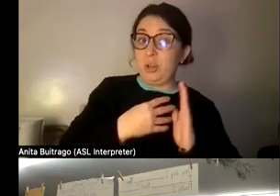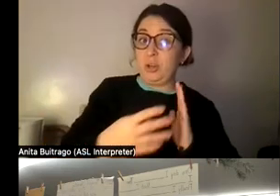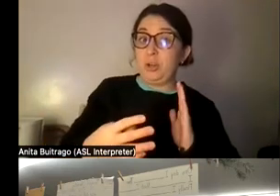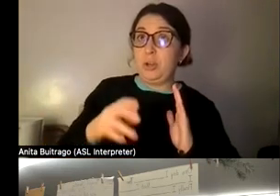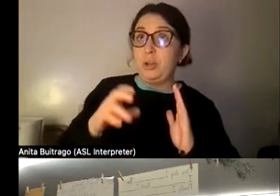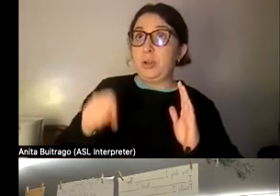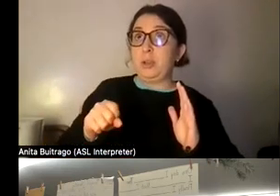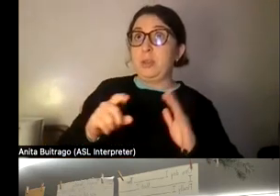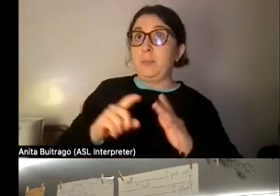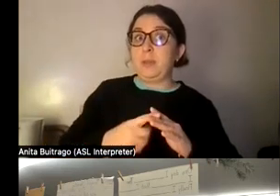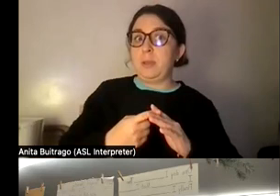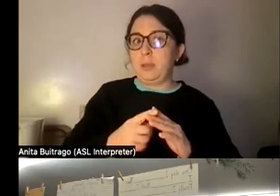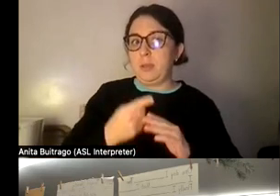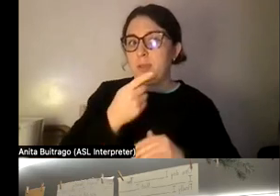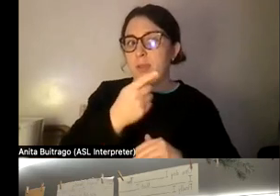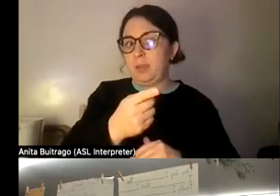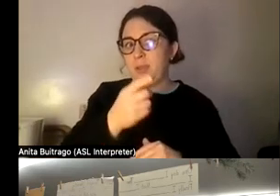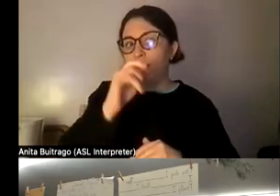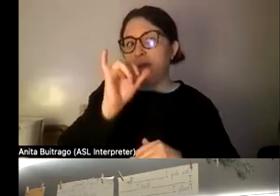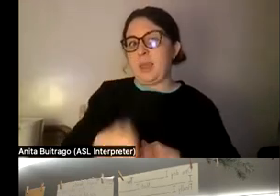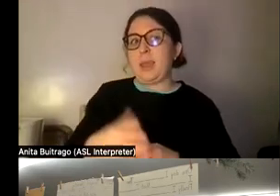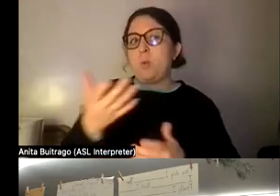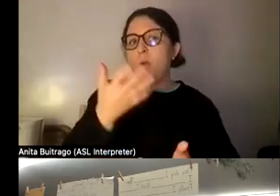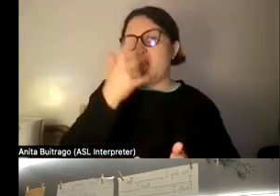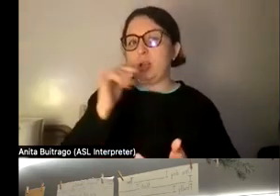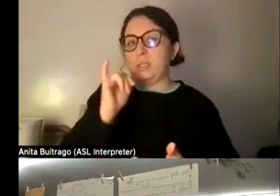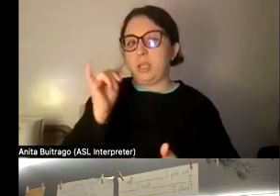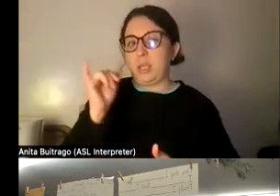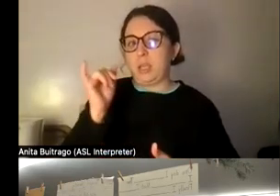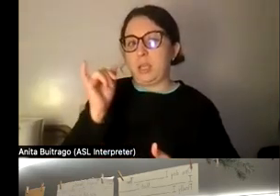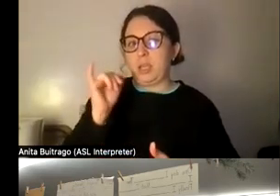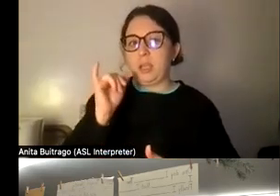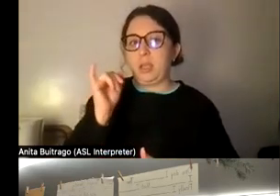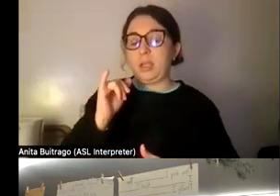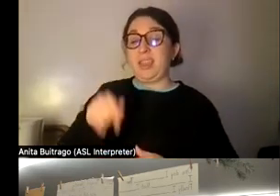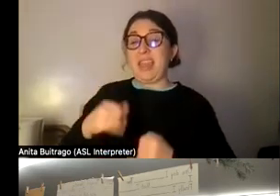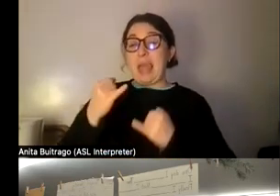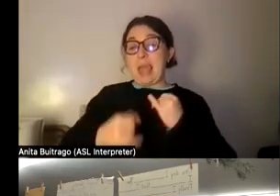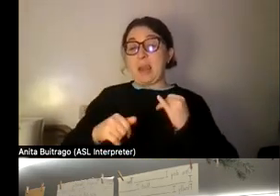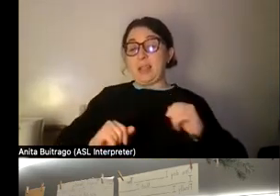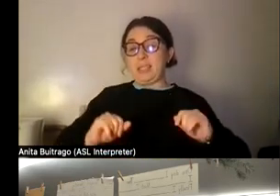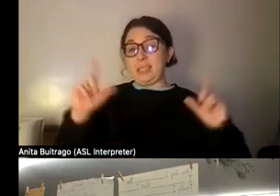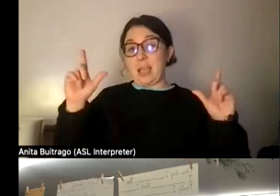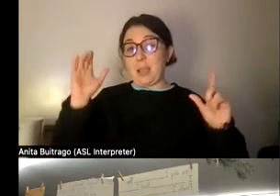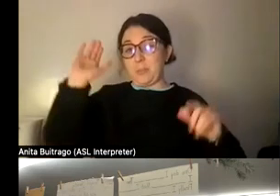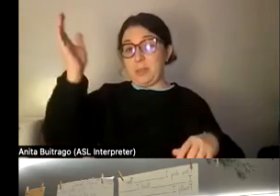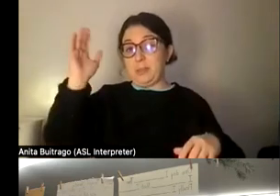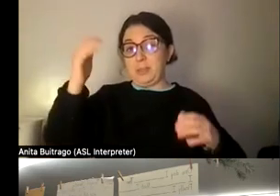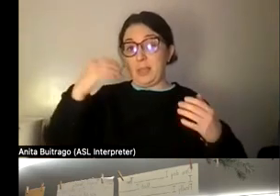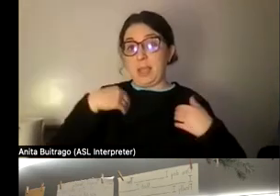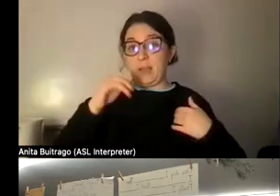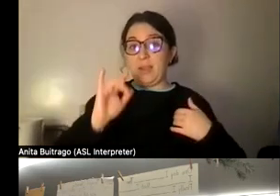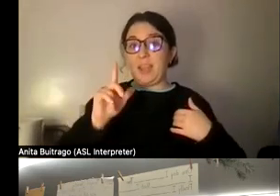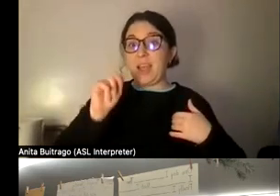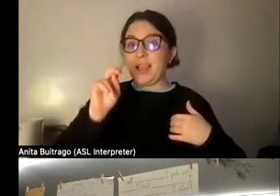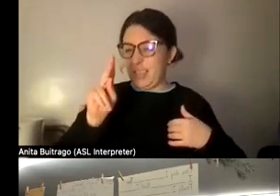is what like. it looks like. And at the end of this, the slide presentation, there's actually a link to, we have a slideshow